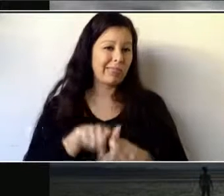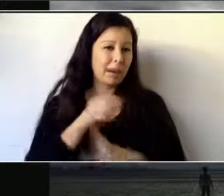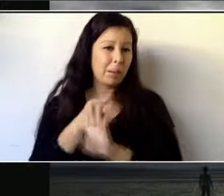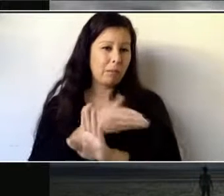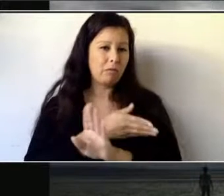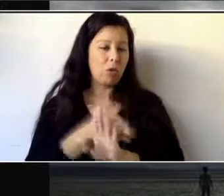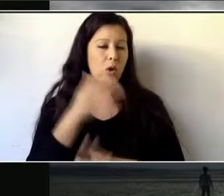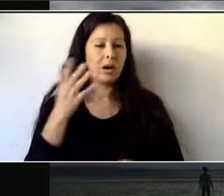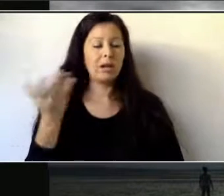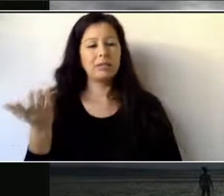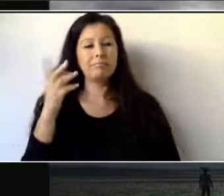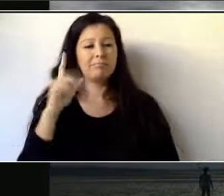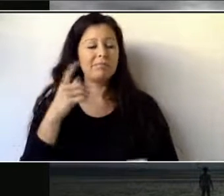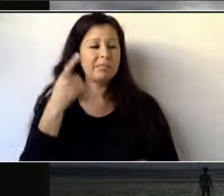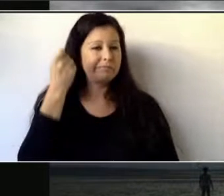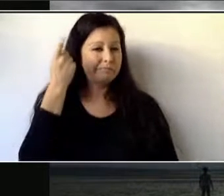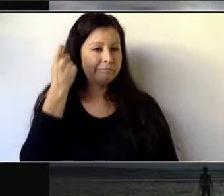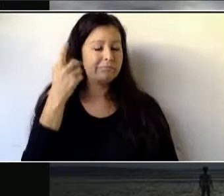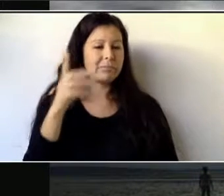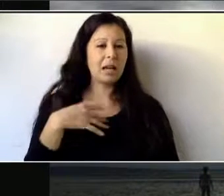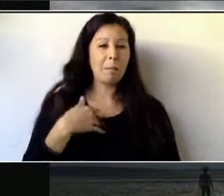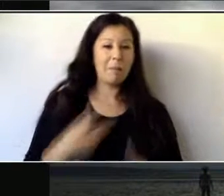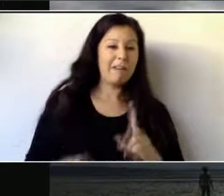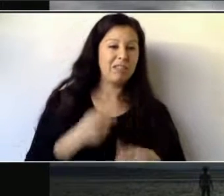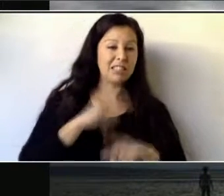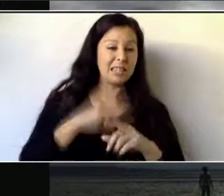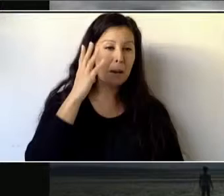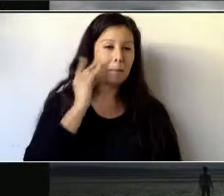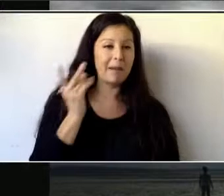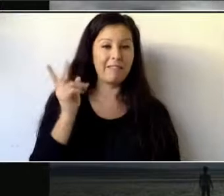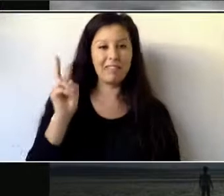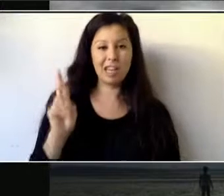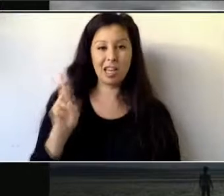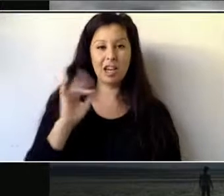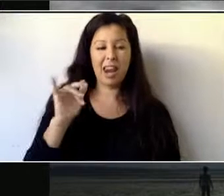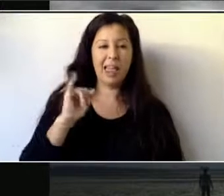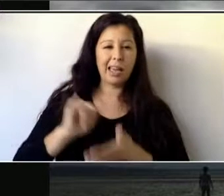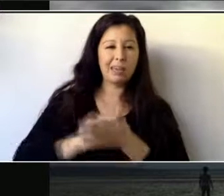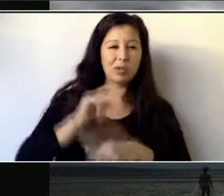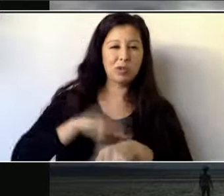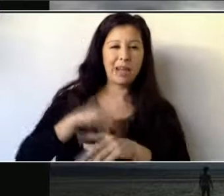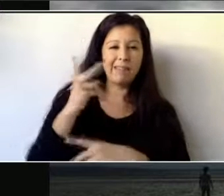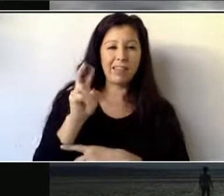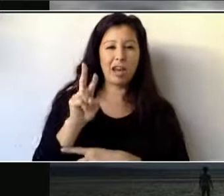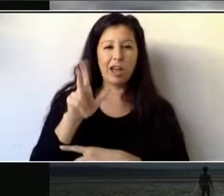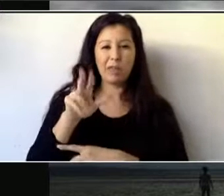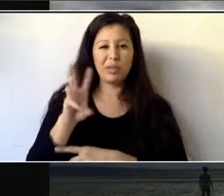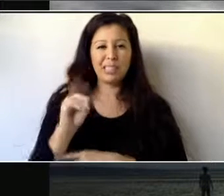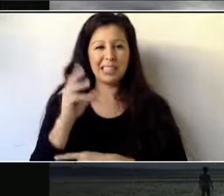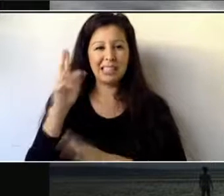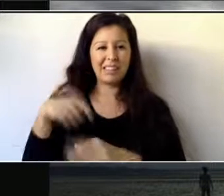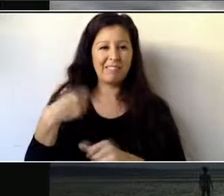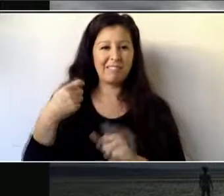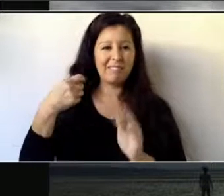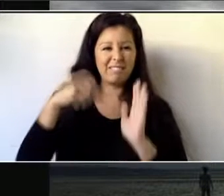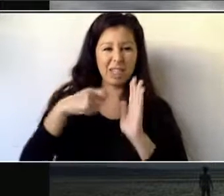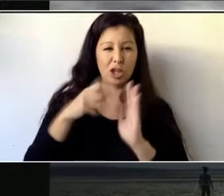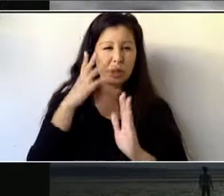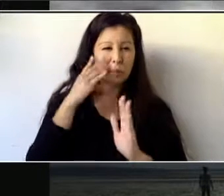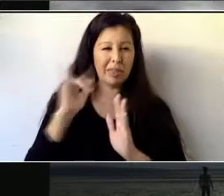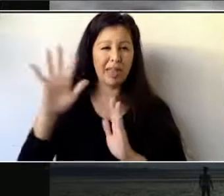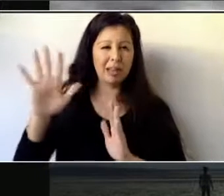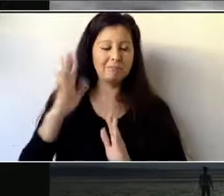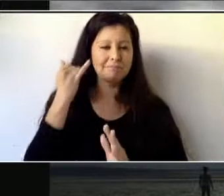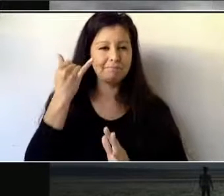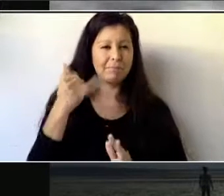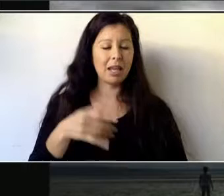of the first VR experiences that I experienced was kind of like some of the New York Times like VR 360 video experiences. I